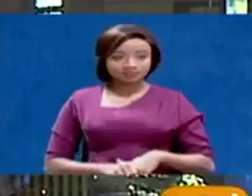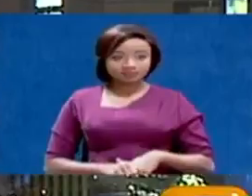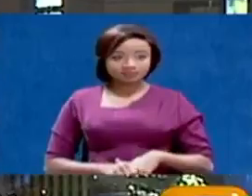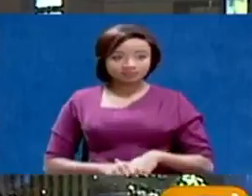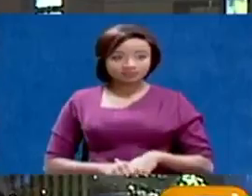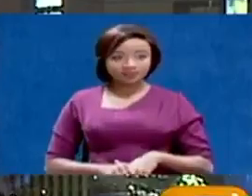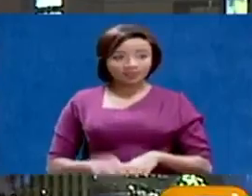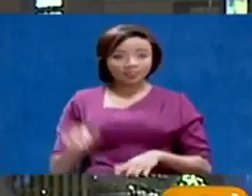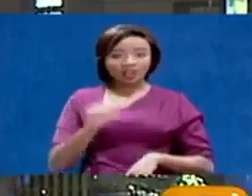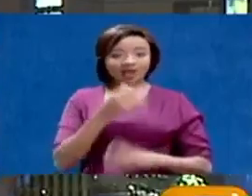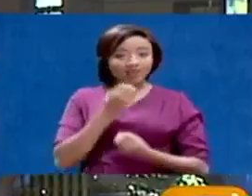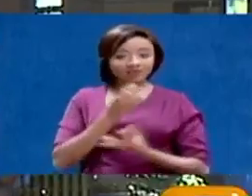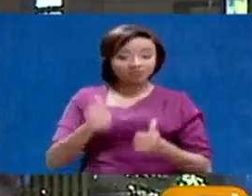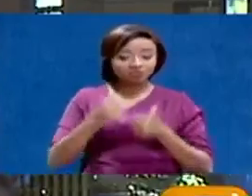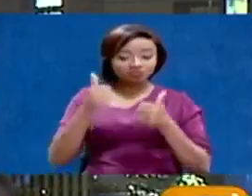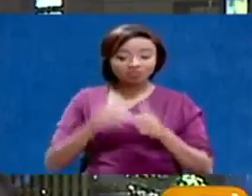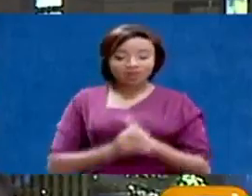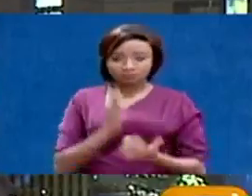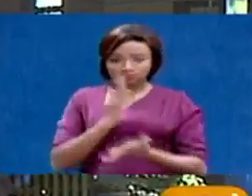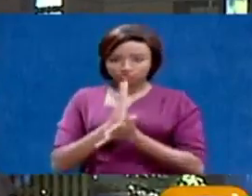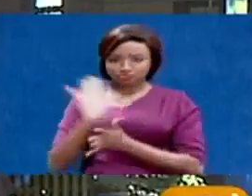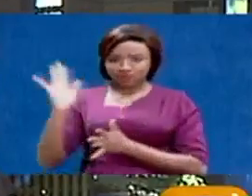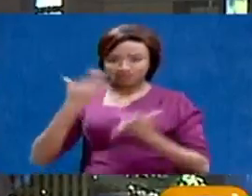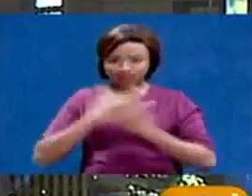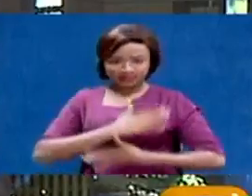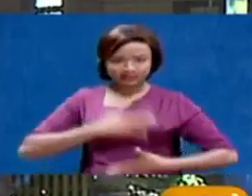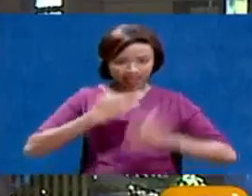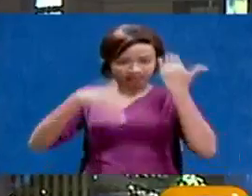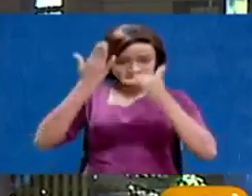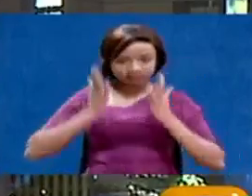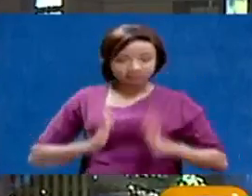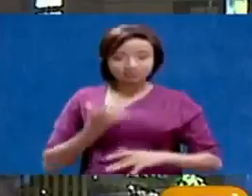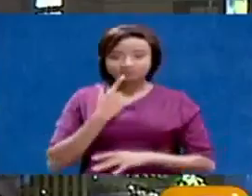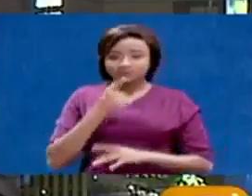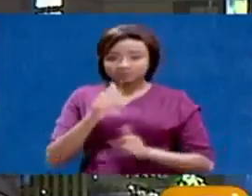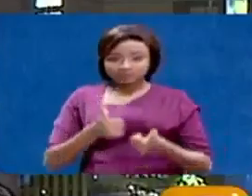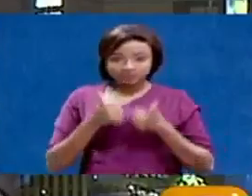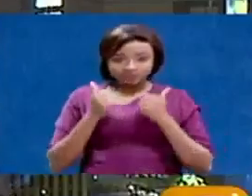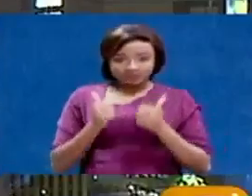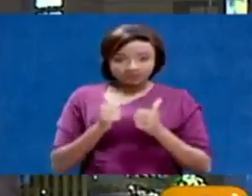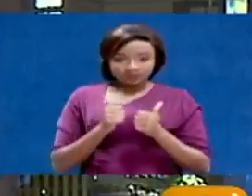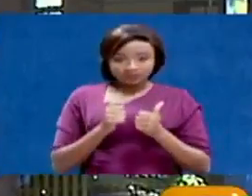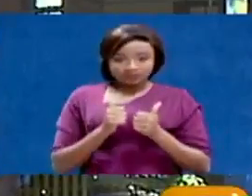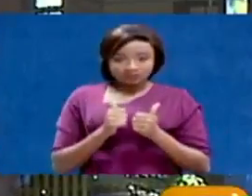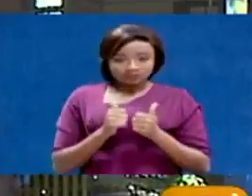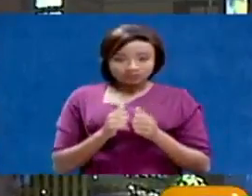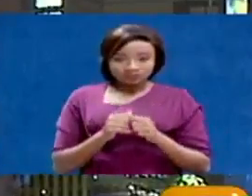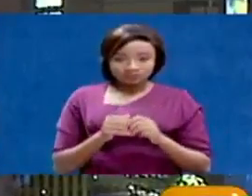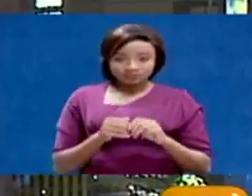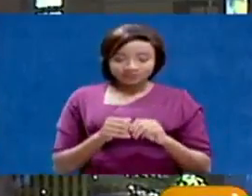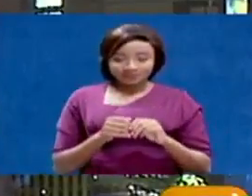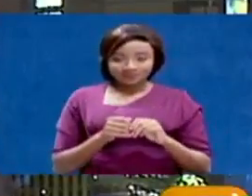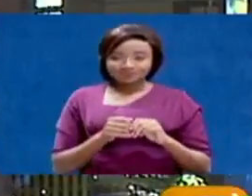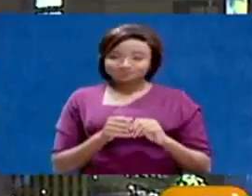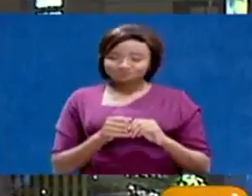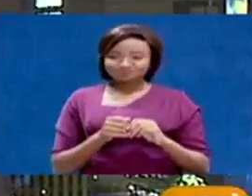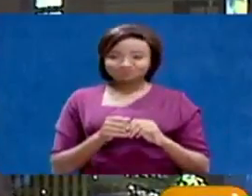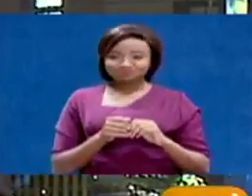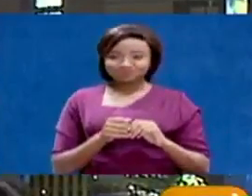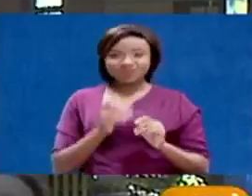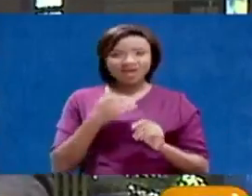Now, let me give you some good news tonight in what scientists are hailing as a major breakthrough in the treatment of the coronavirus. A cheap and